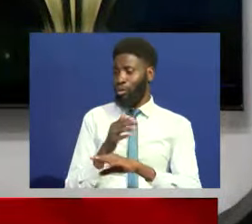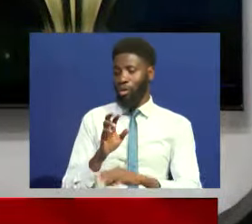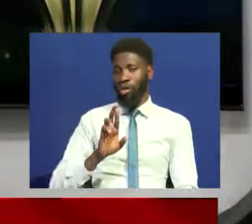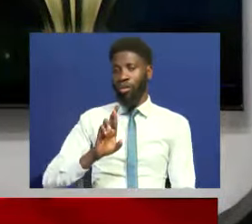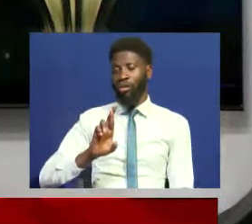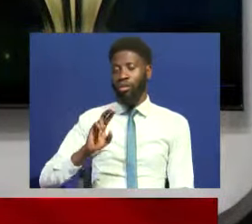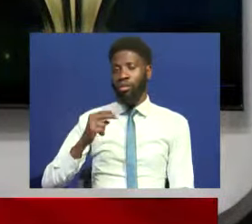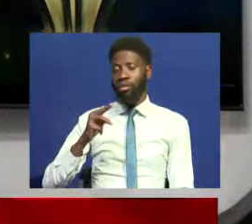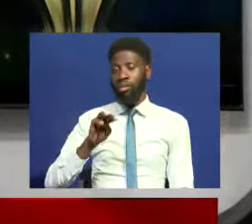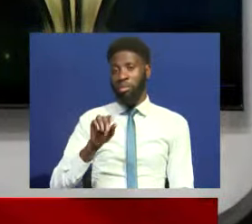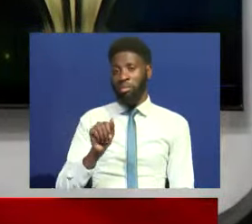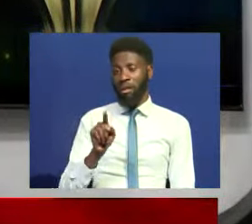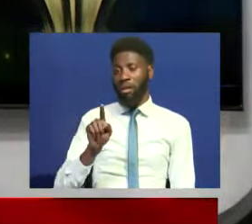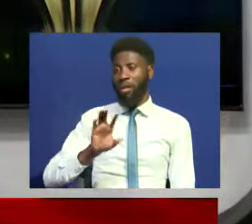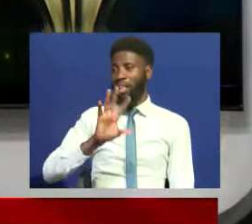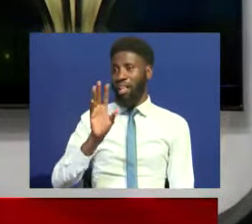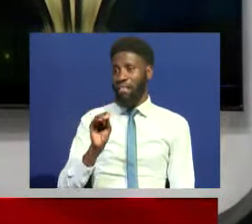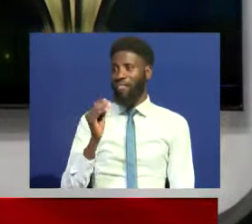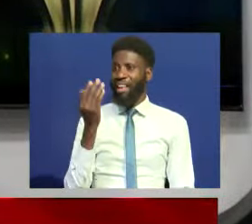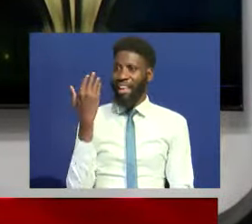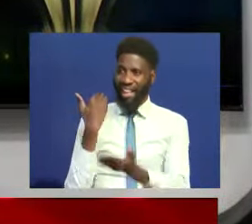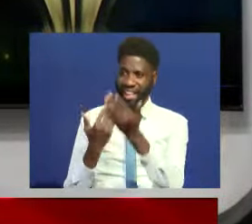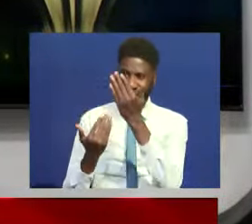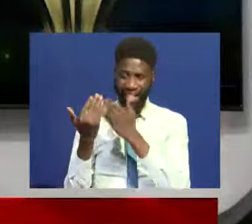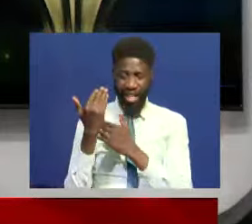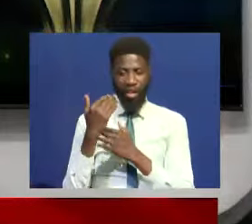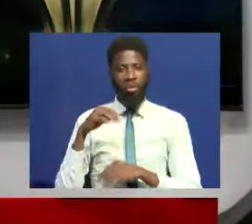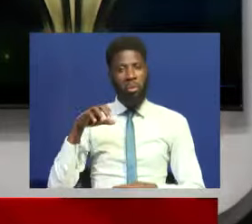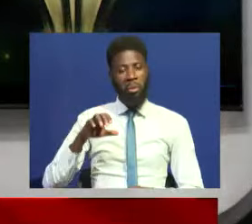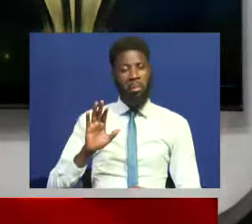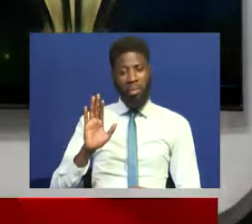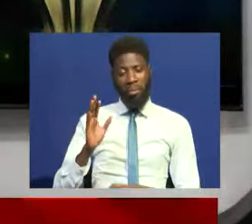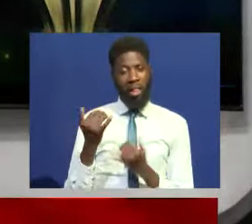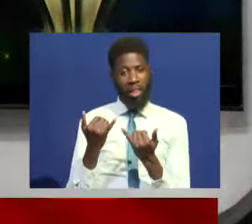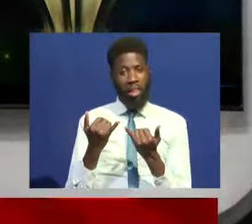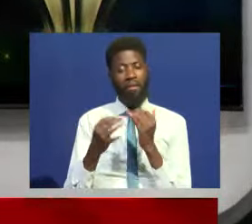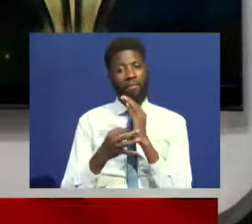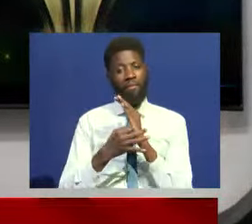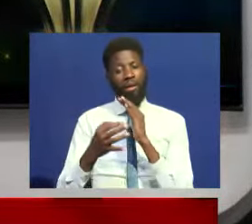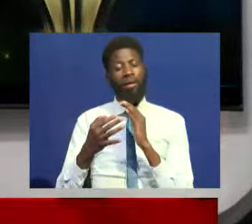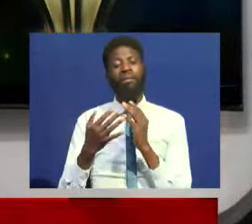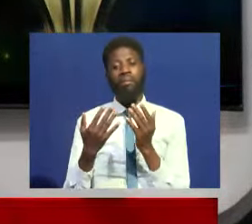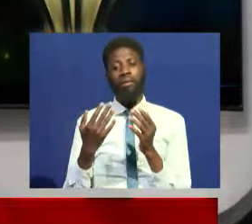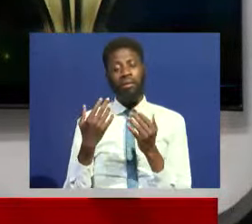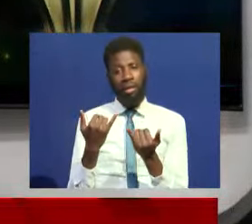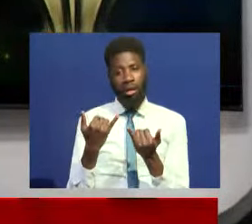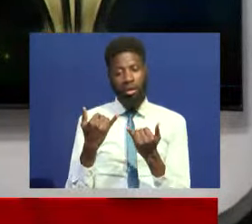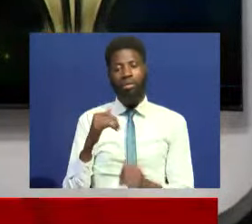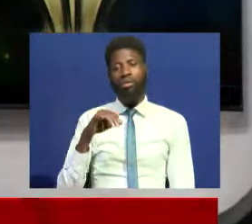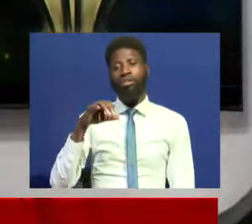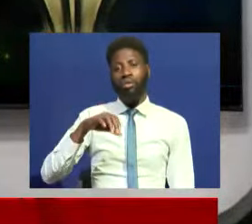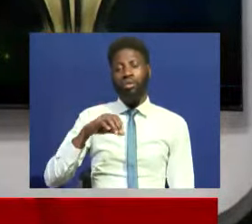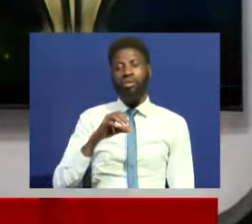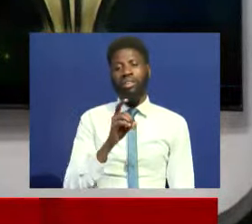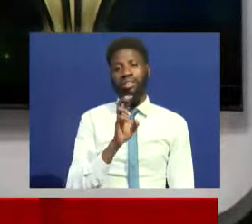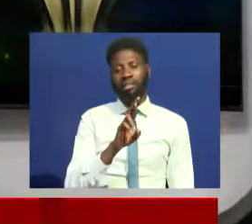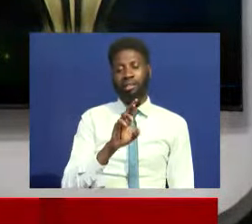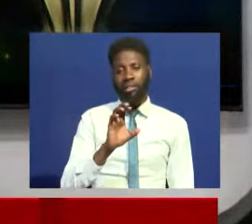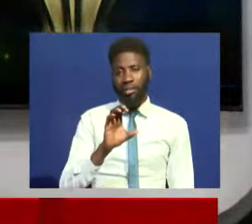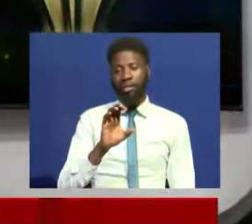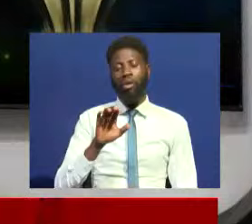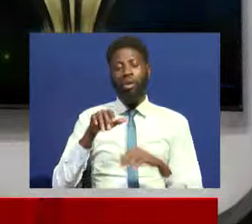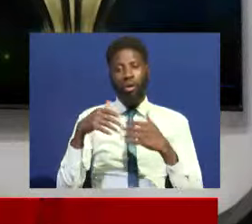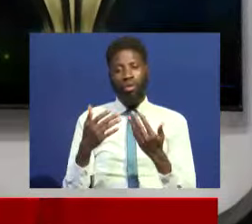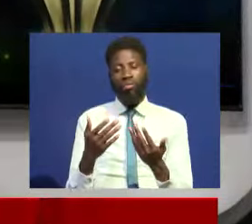Africa and which originated in the ancient kingdom of Congo, now known as the Democratic Republic of Congo and Congo Brazzaville, in